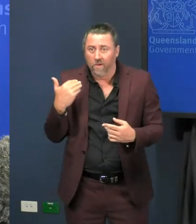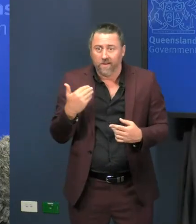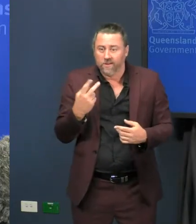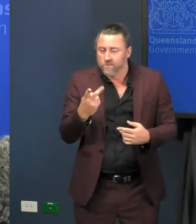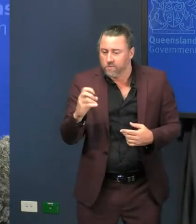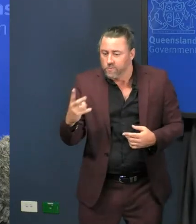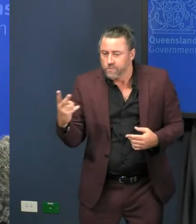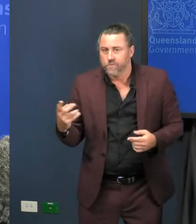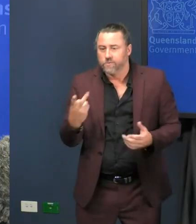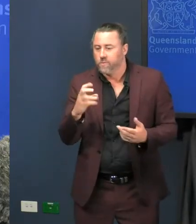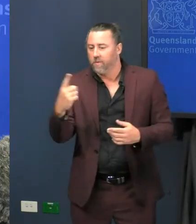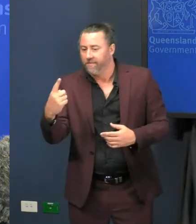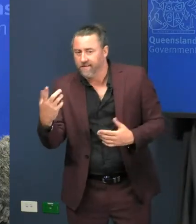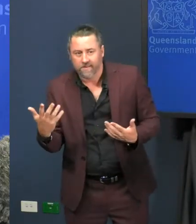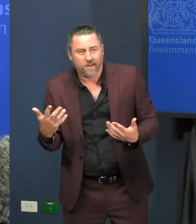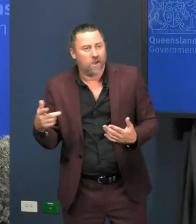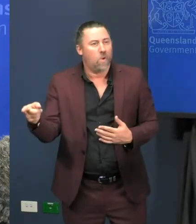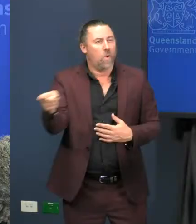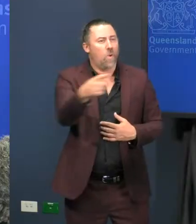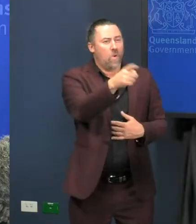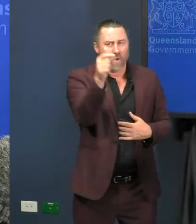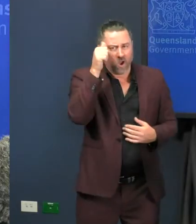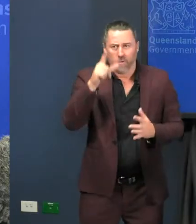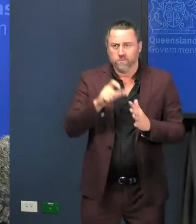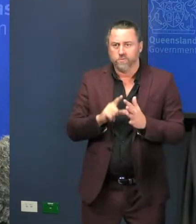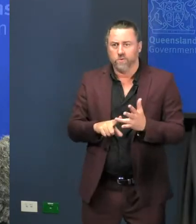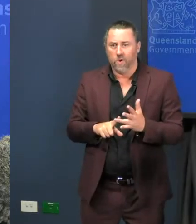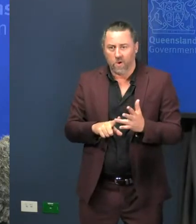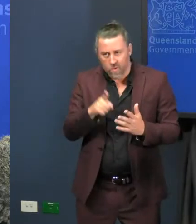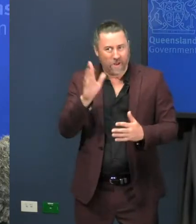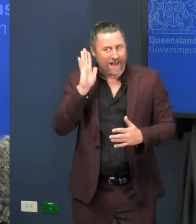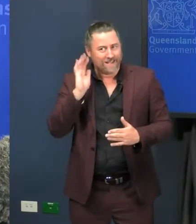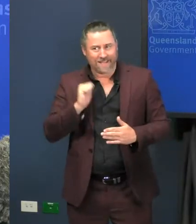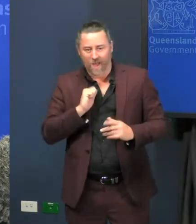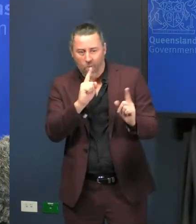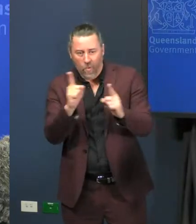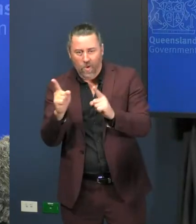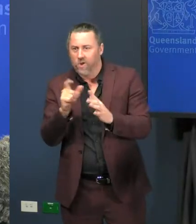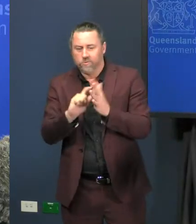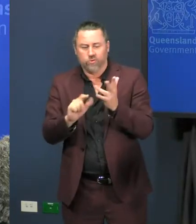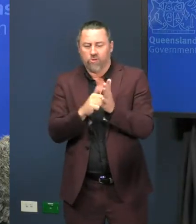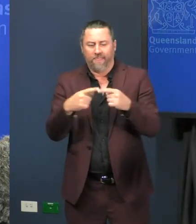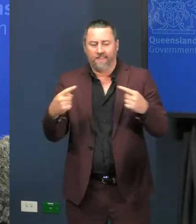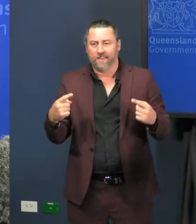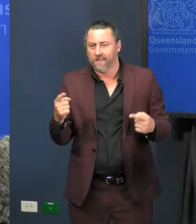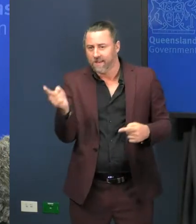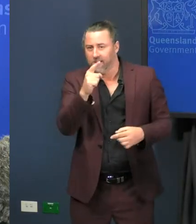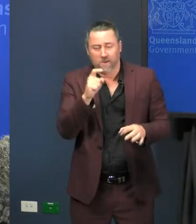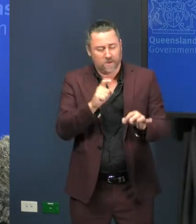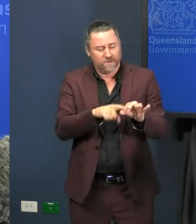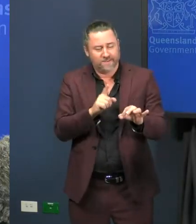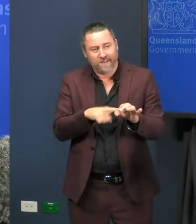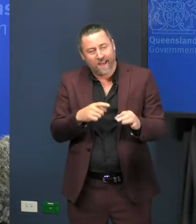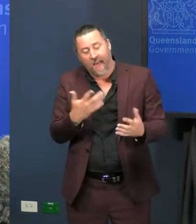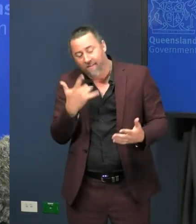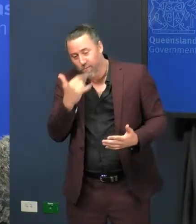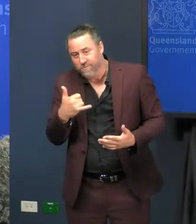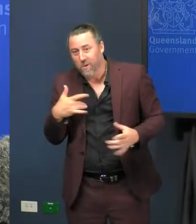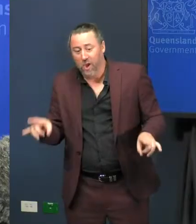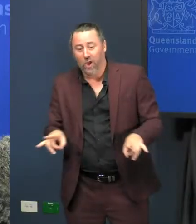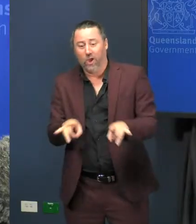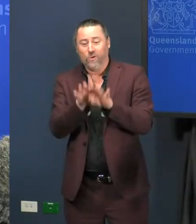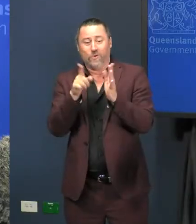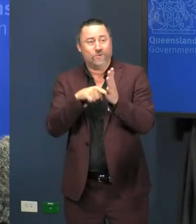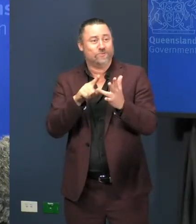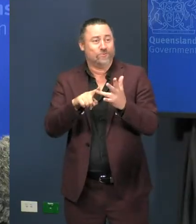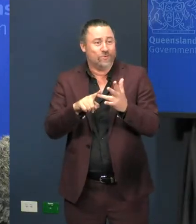And I genuinely believe that people will heed warnings and will do the right thing. Queenslanders are pretty good at this. Sadly, we're becoming